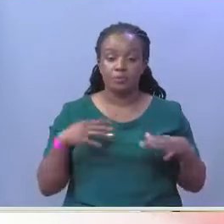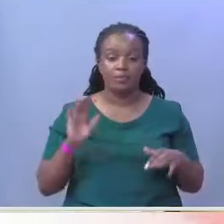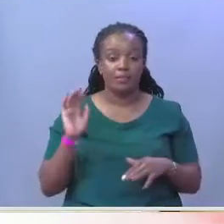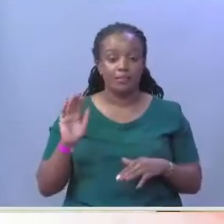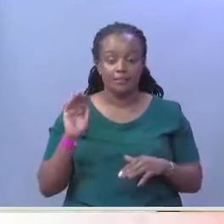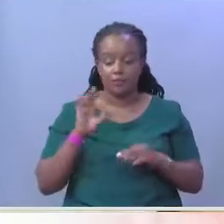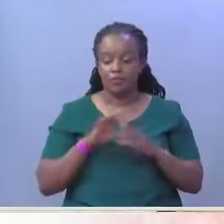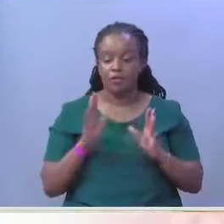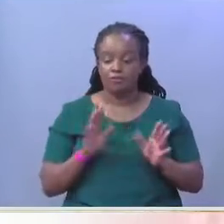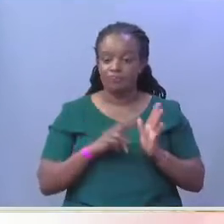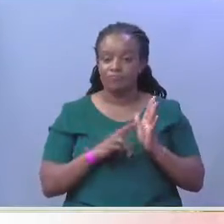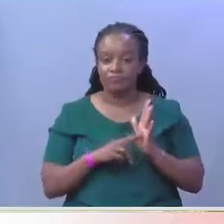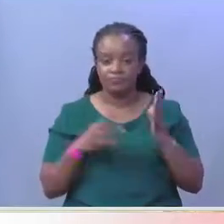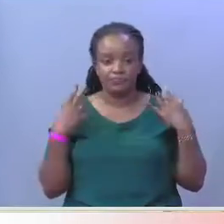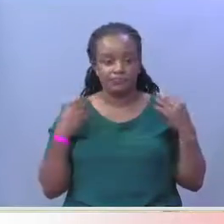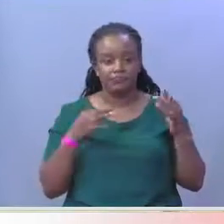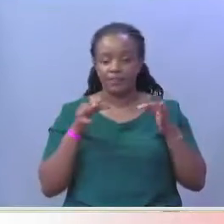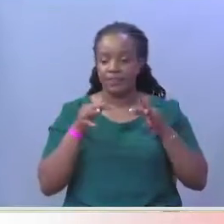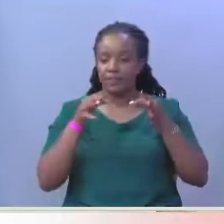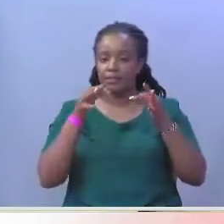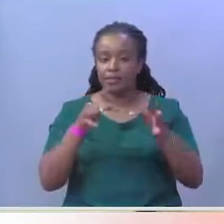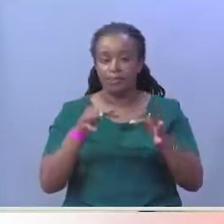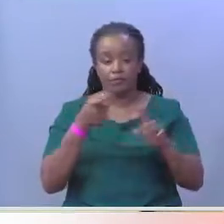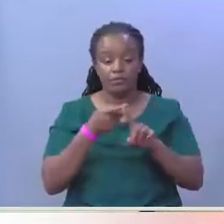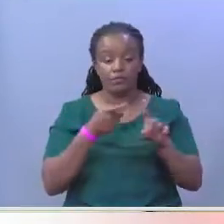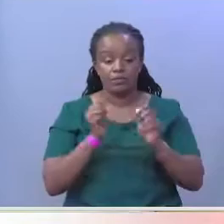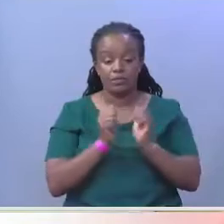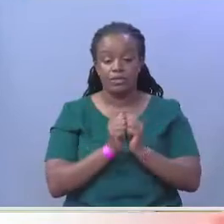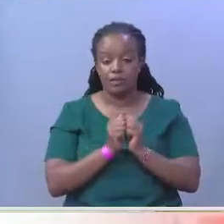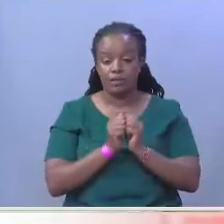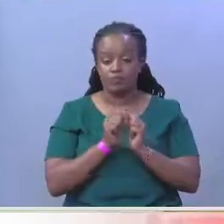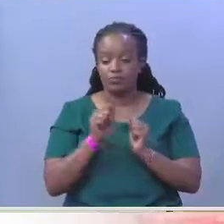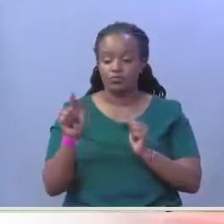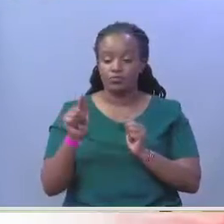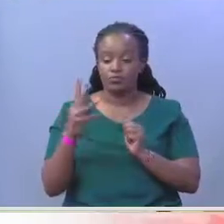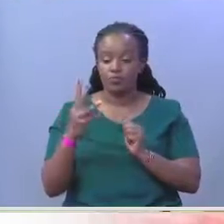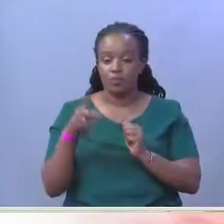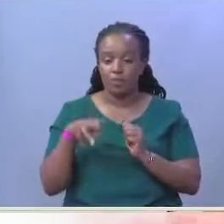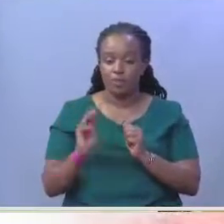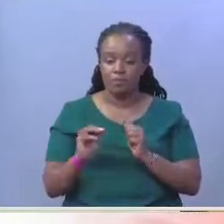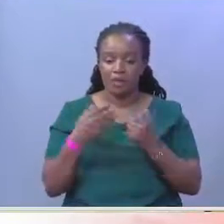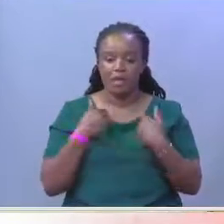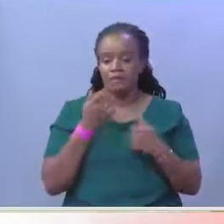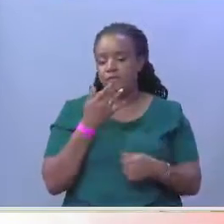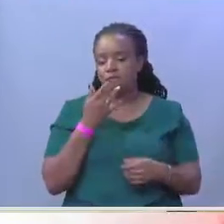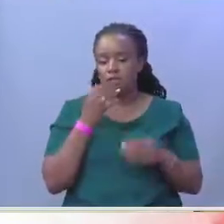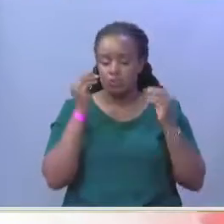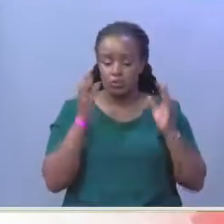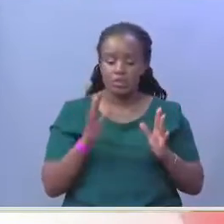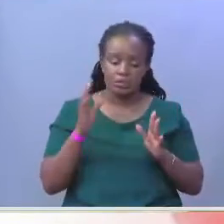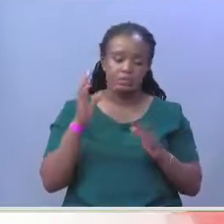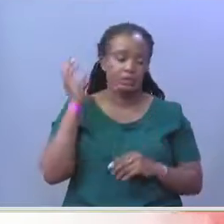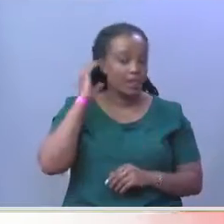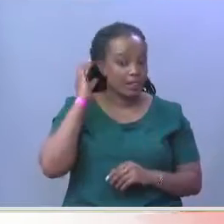registration exercise because the stipulated time of 10 a.m. to 4 p.m. does not favor students in universities and Kenyans who